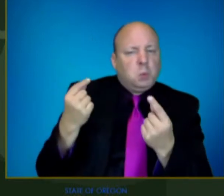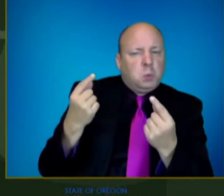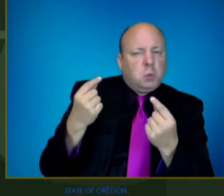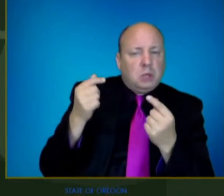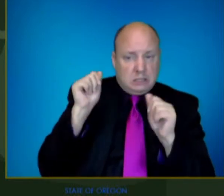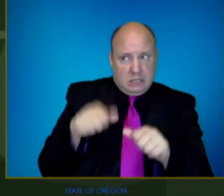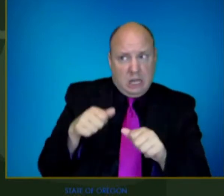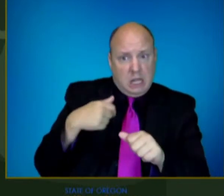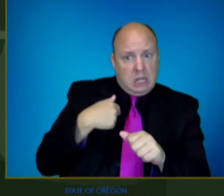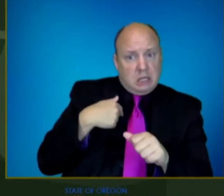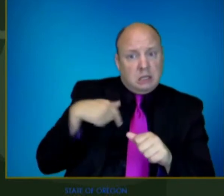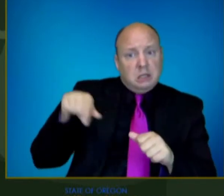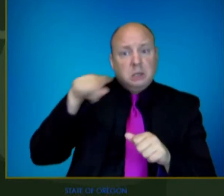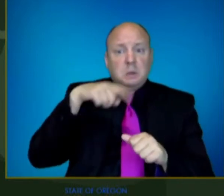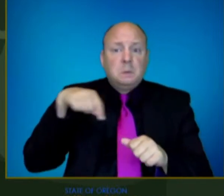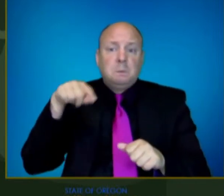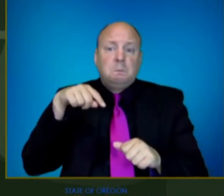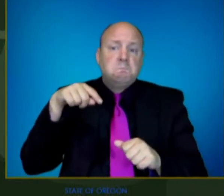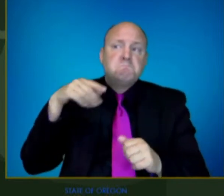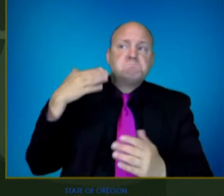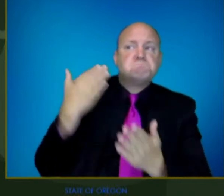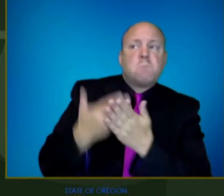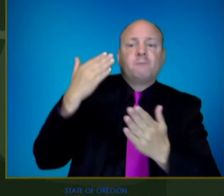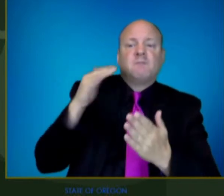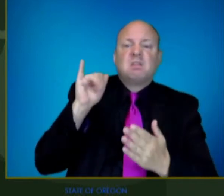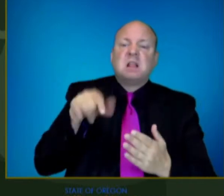like restaurants, entertainment venues?